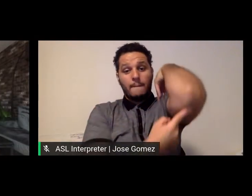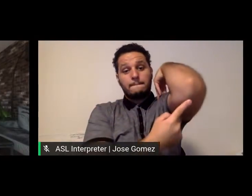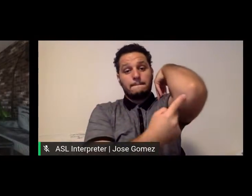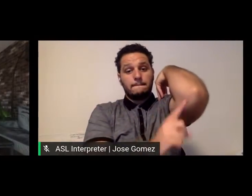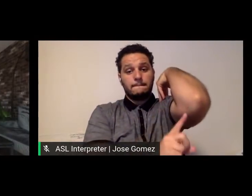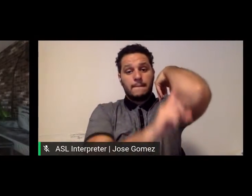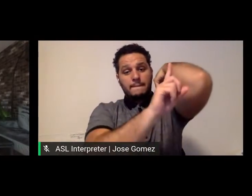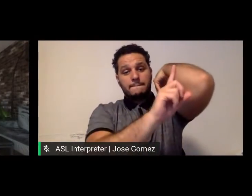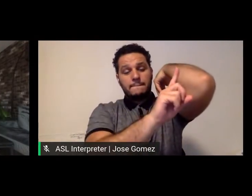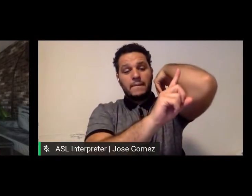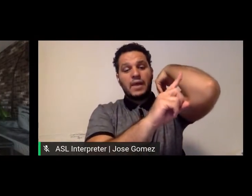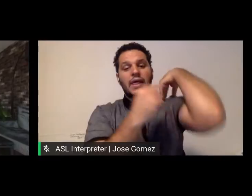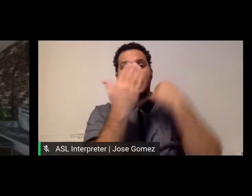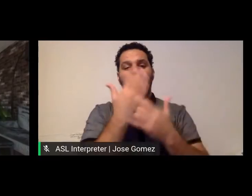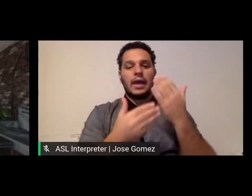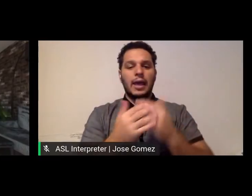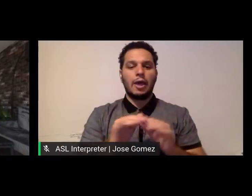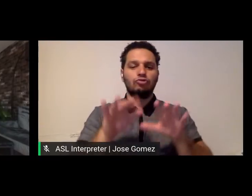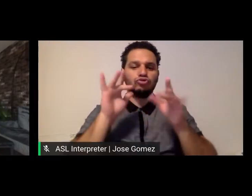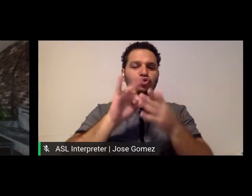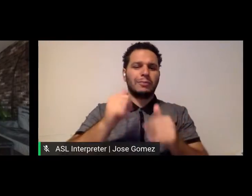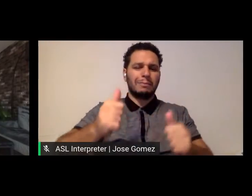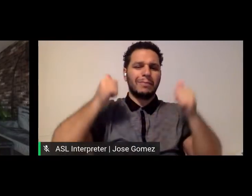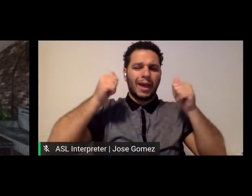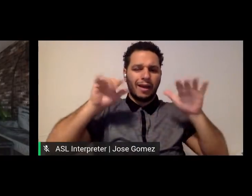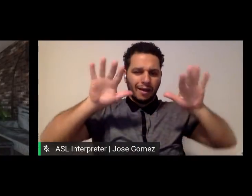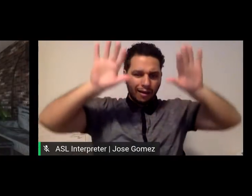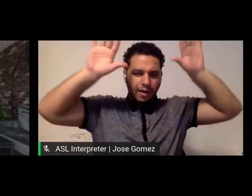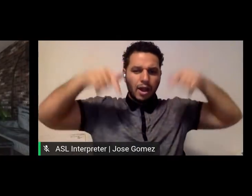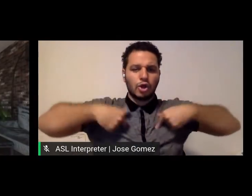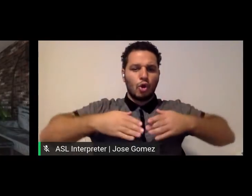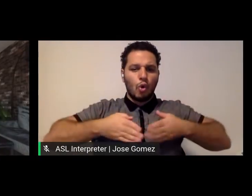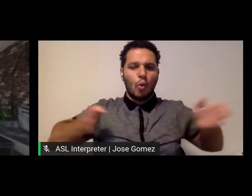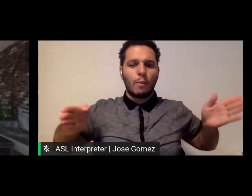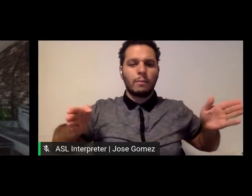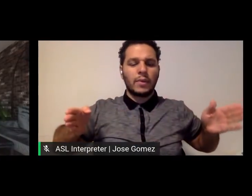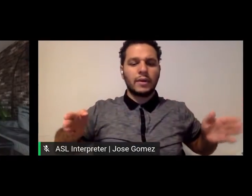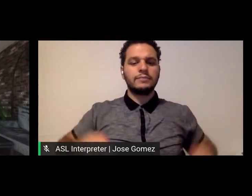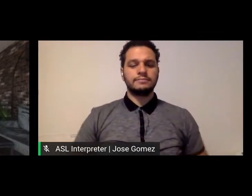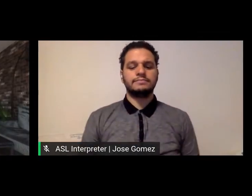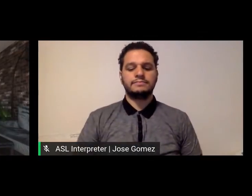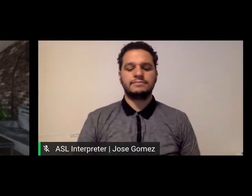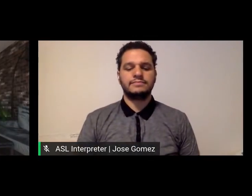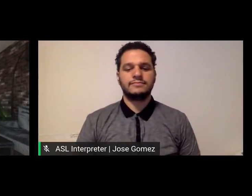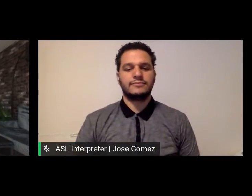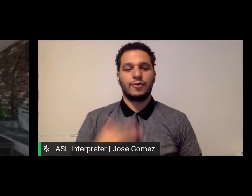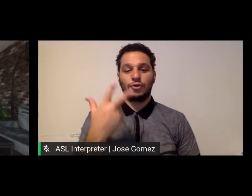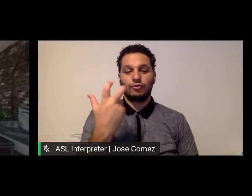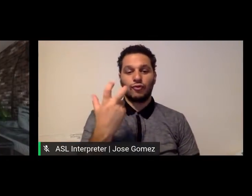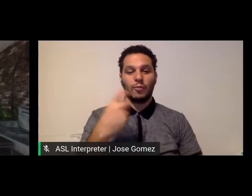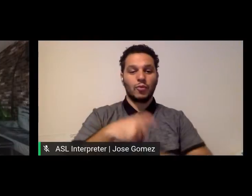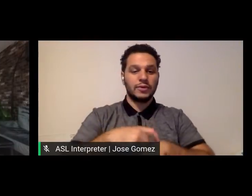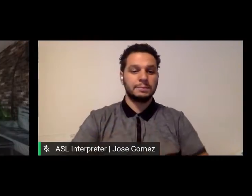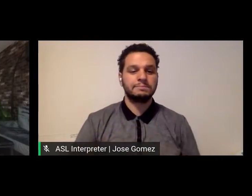elbows, and reach back, opening the chest and down. Three more,